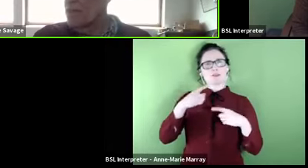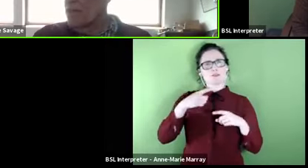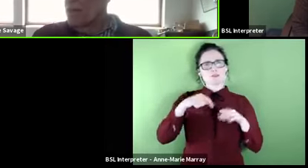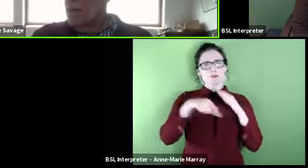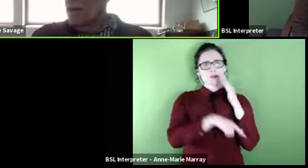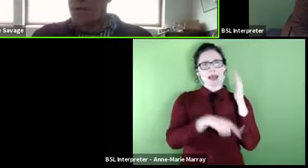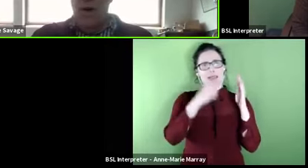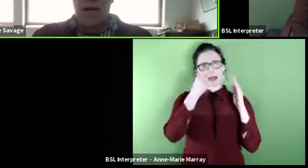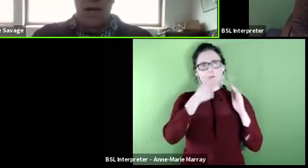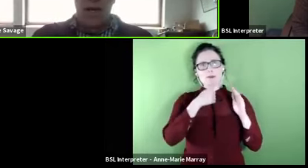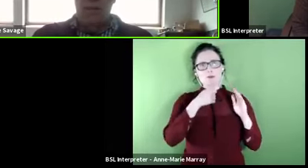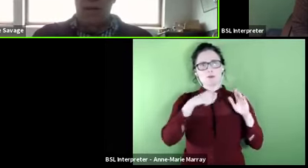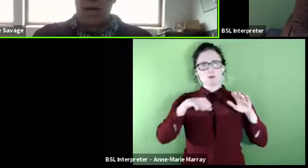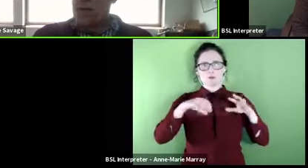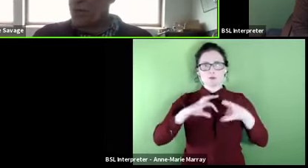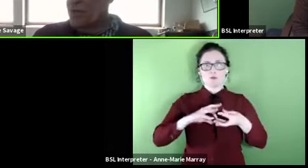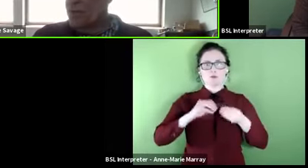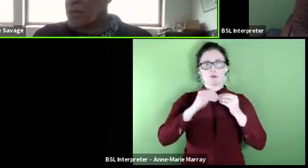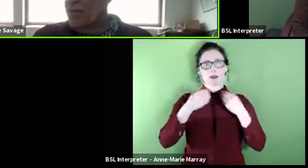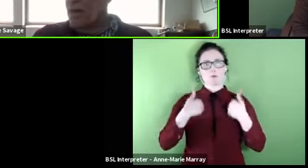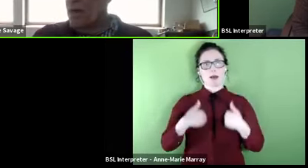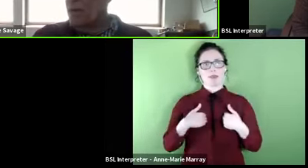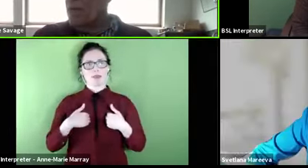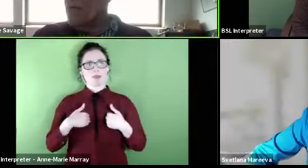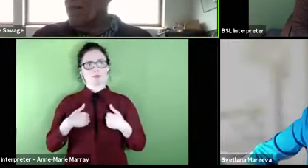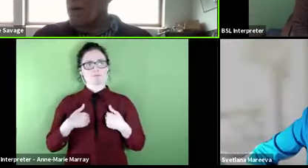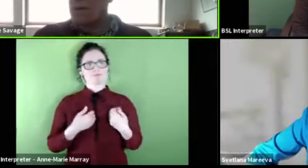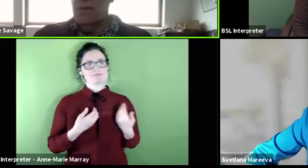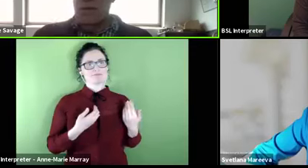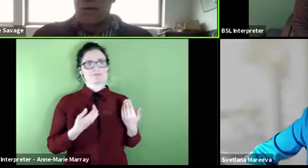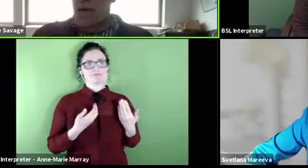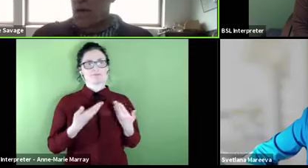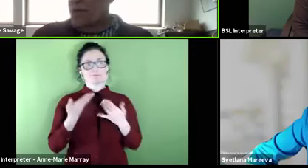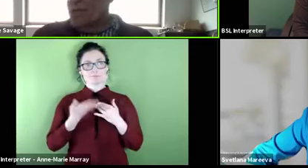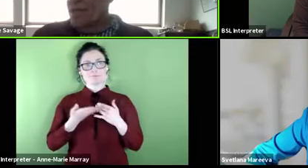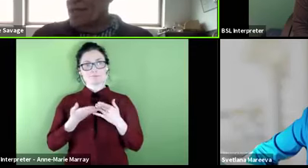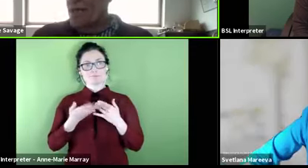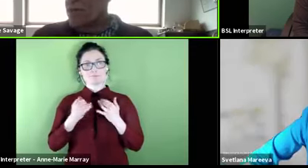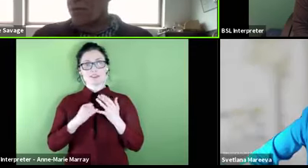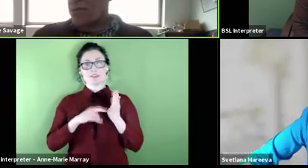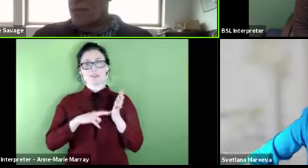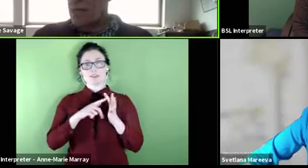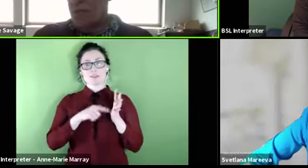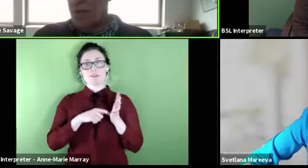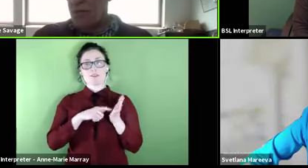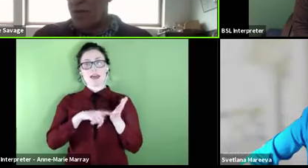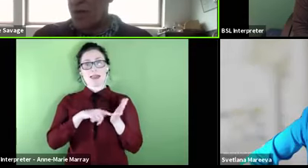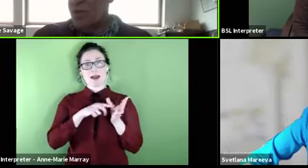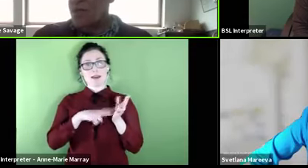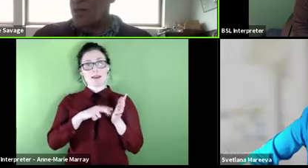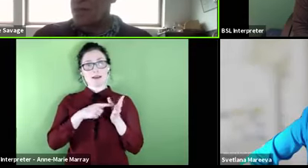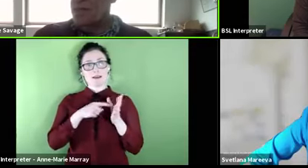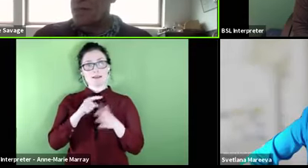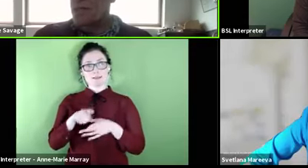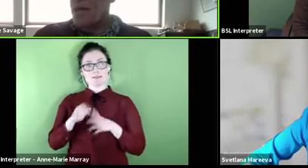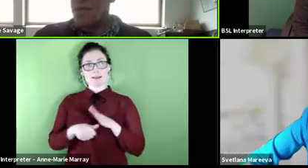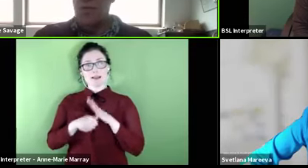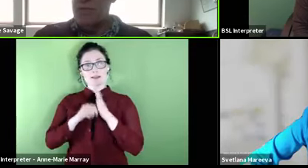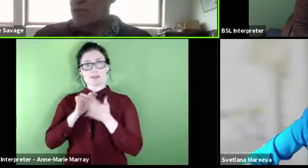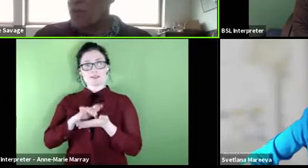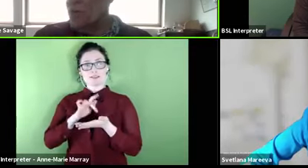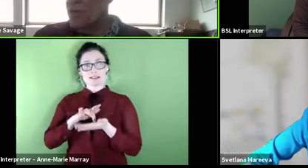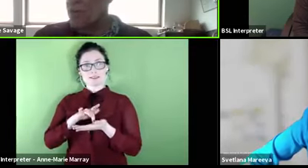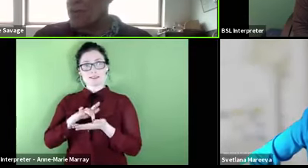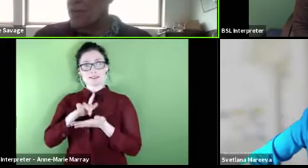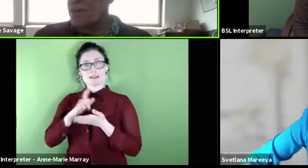resources. Okay, finally, I'd like to introduce Svetlana Mareeva. She is head of the Center for Stratification Studies at the